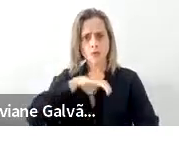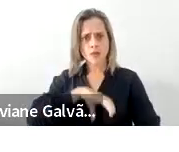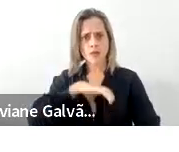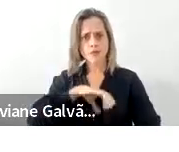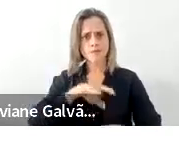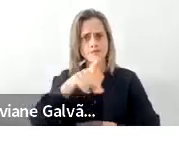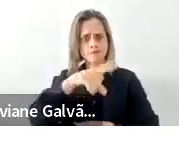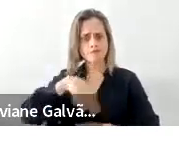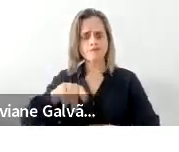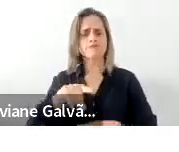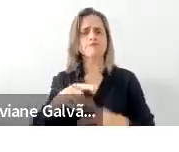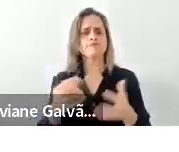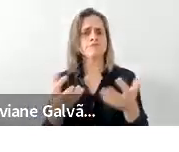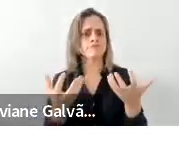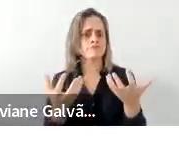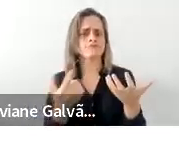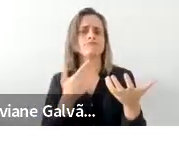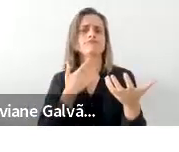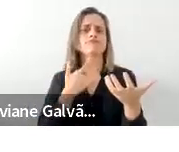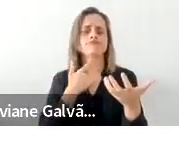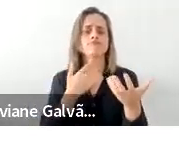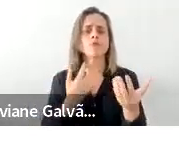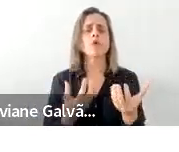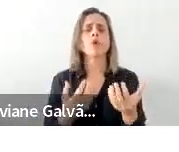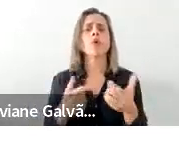Marxists.org site.